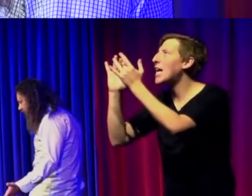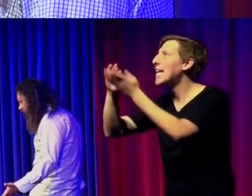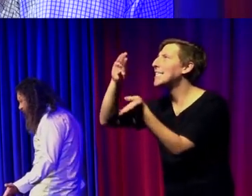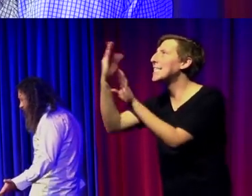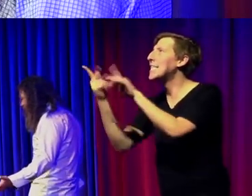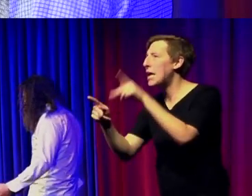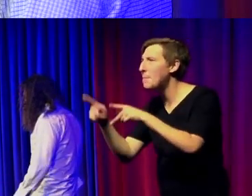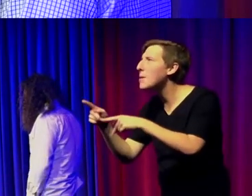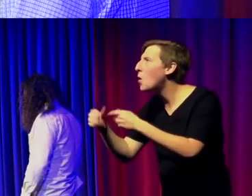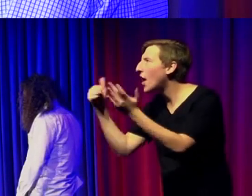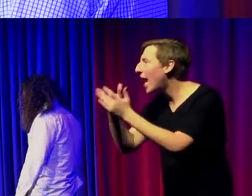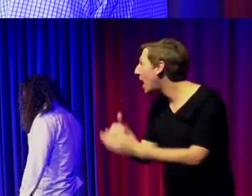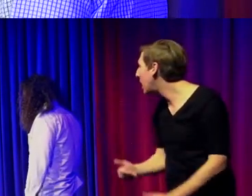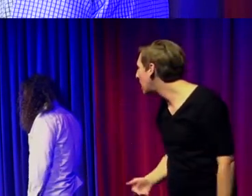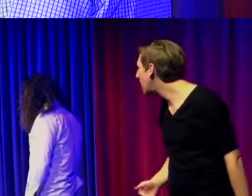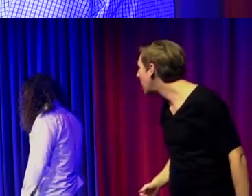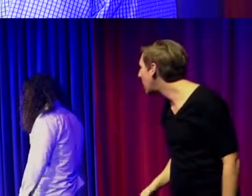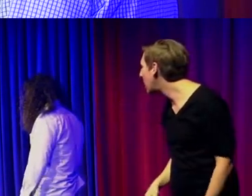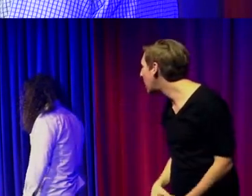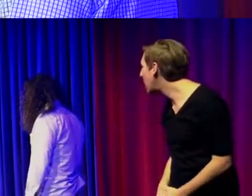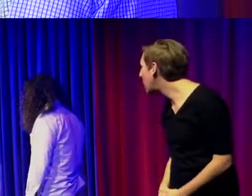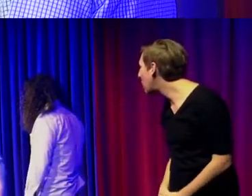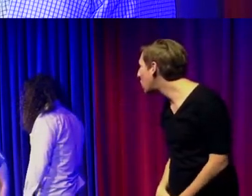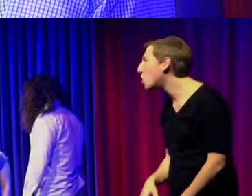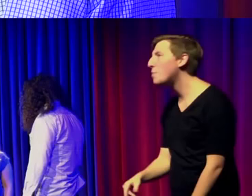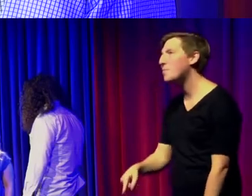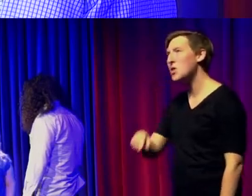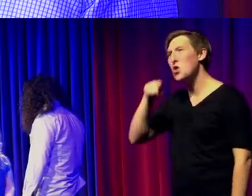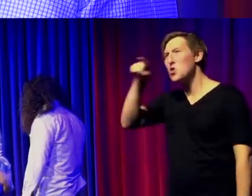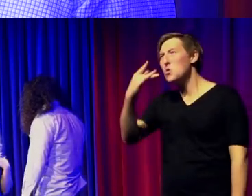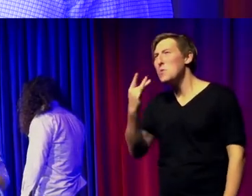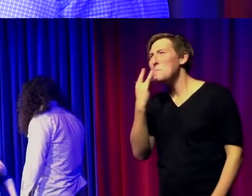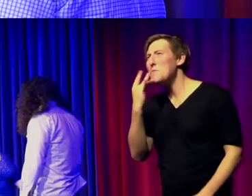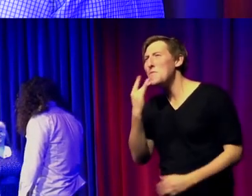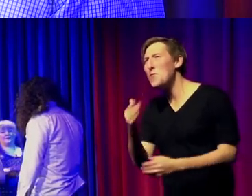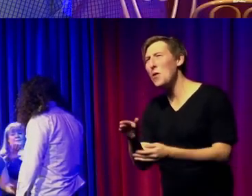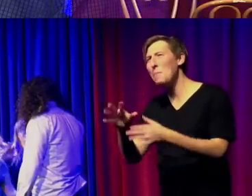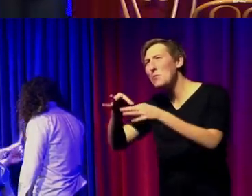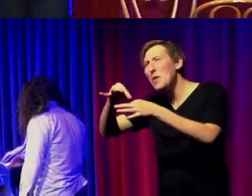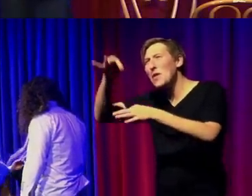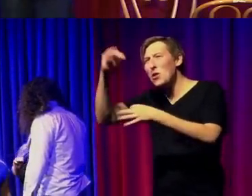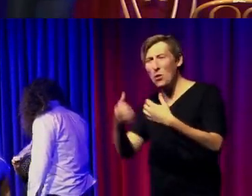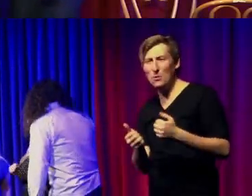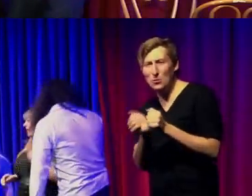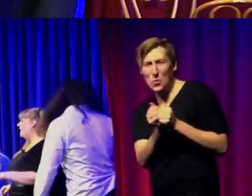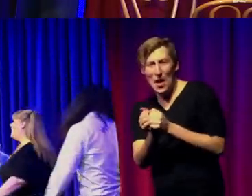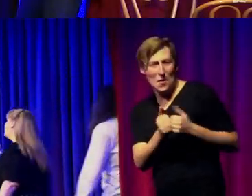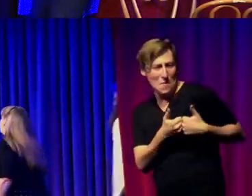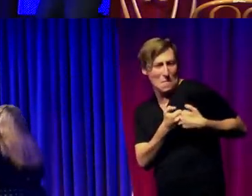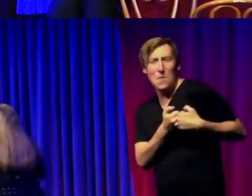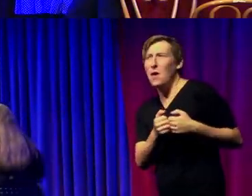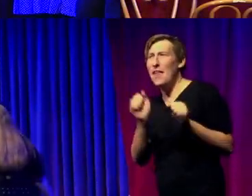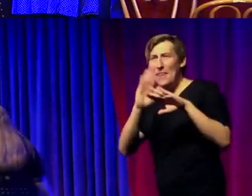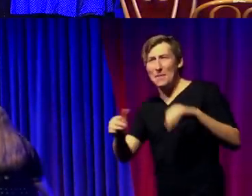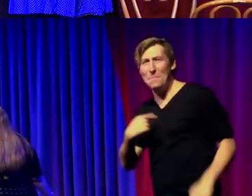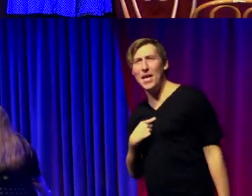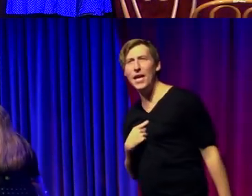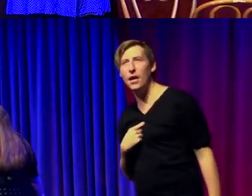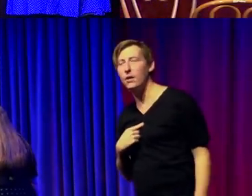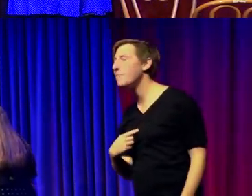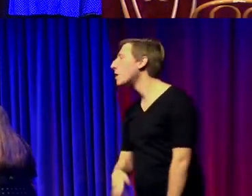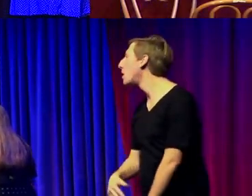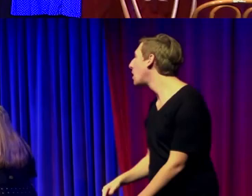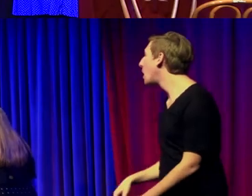Yeah, I mean. You would rather be with a ghost than your own wife and flesh and blood! What? Caitlin, you